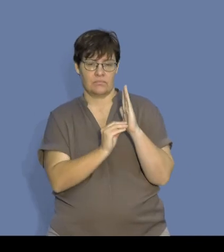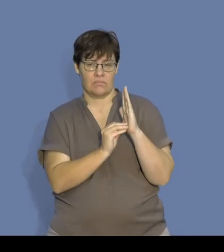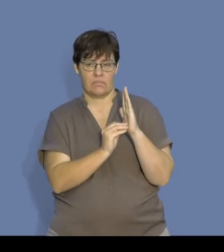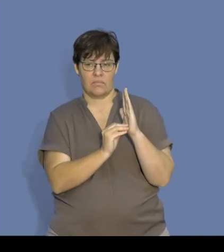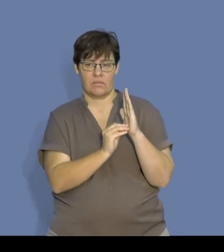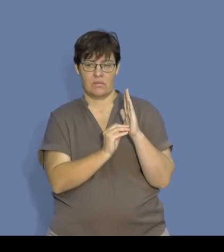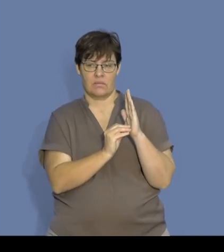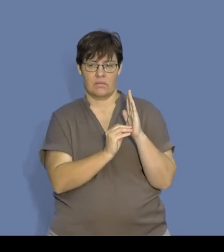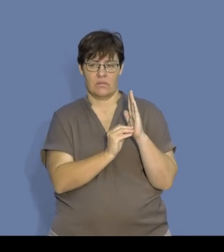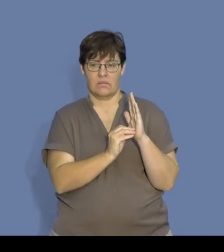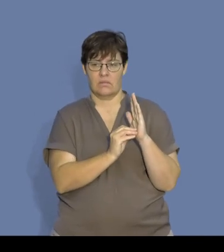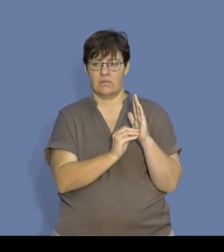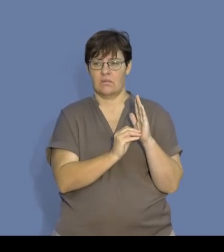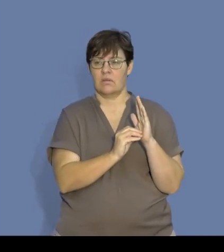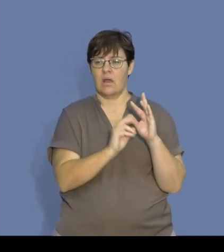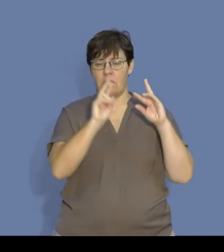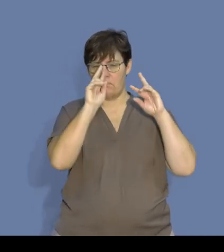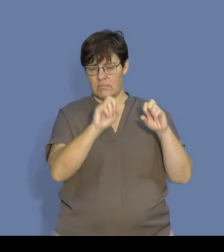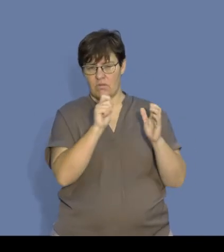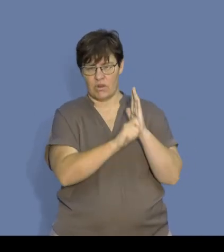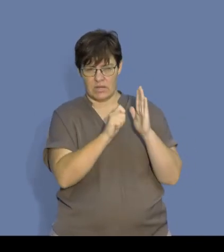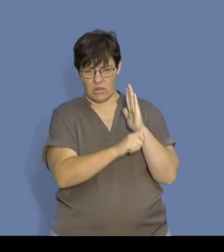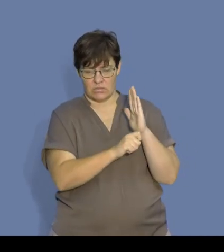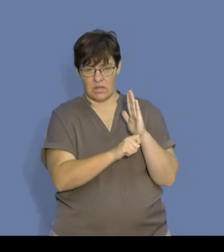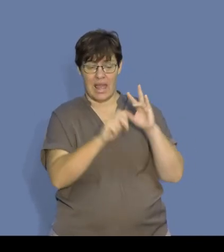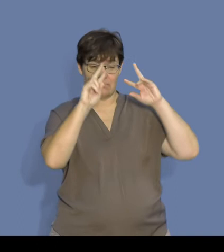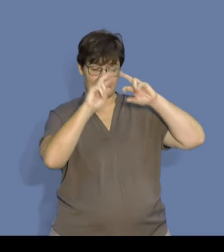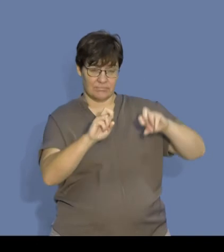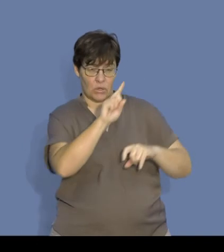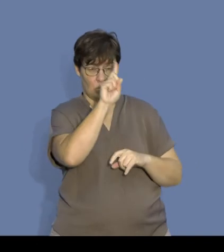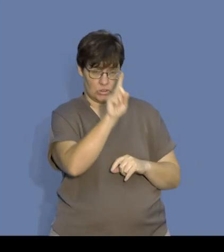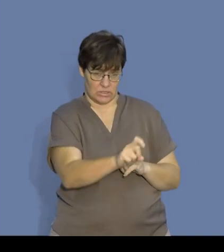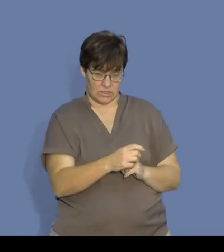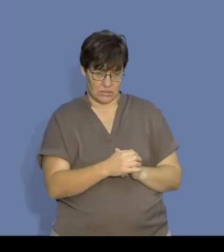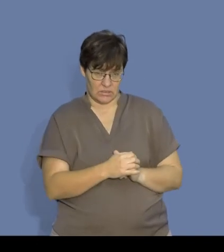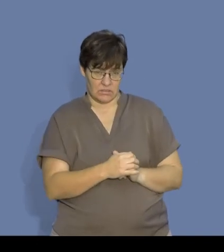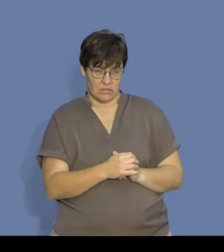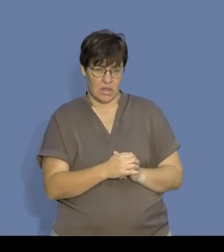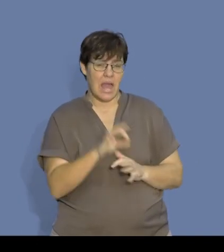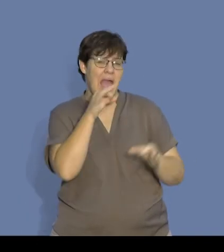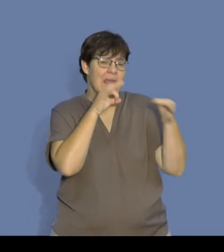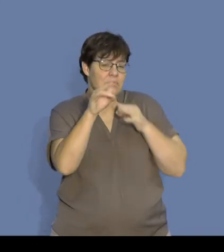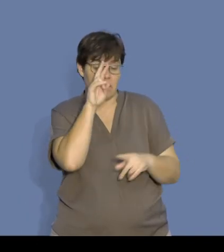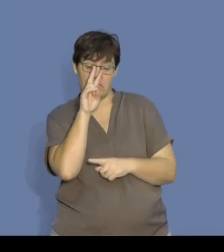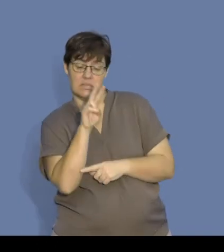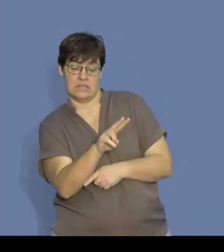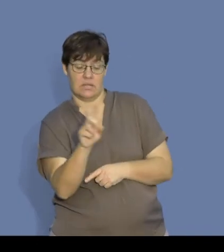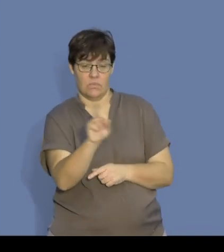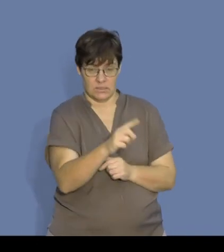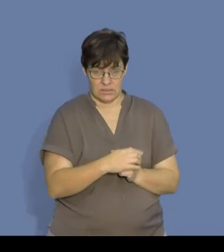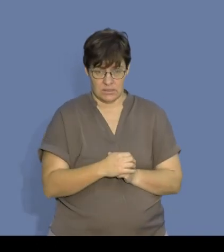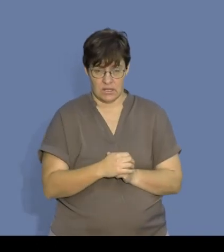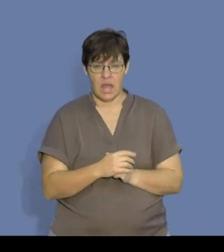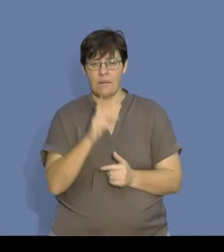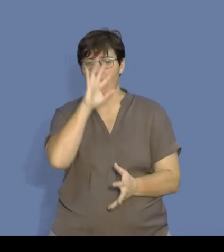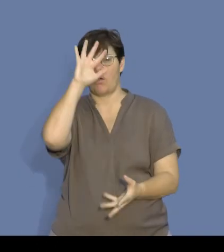investigative question, very important. Explain the observation and what